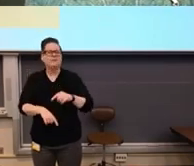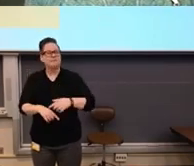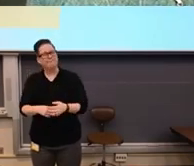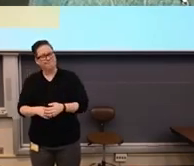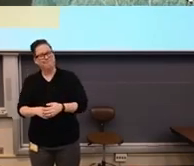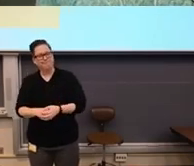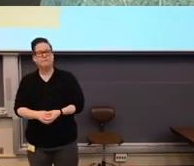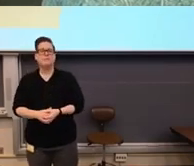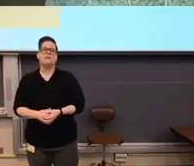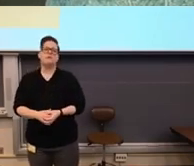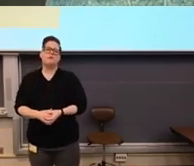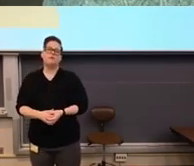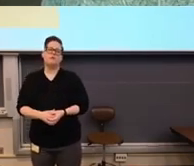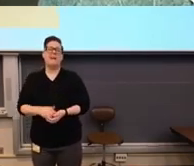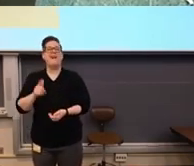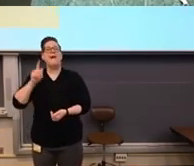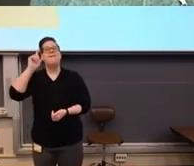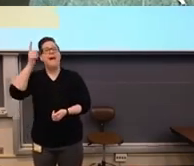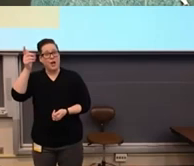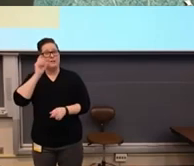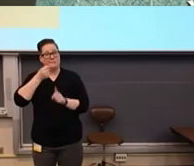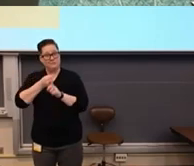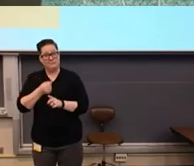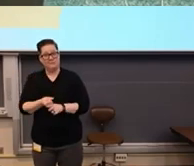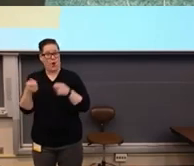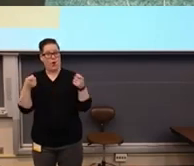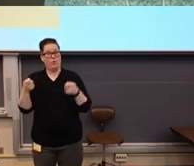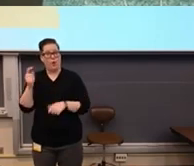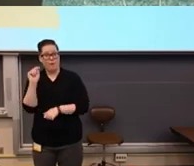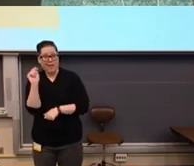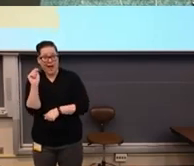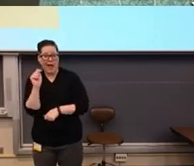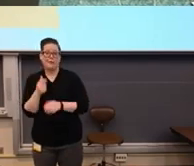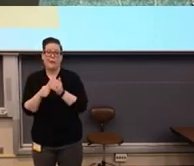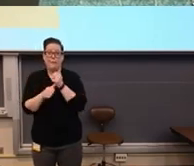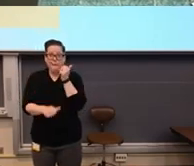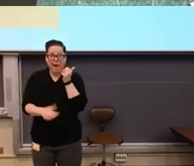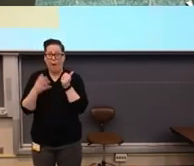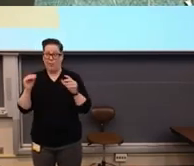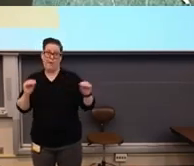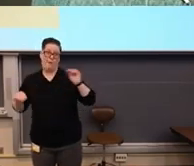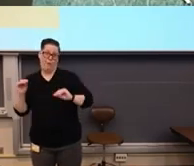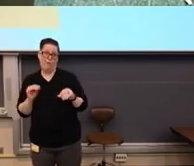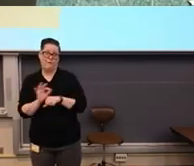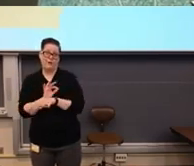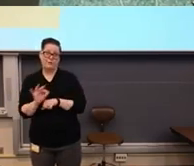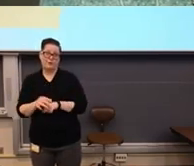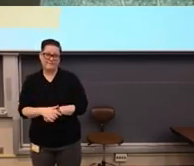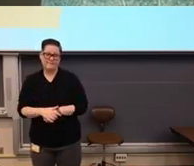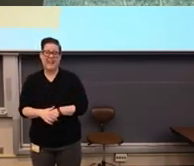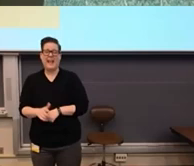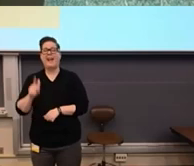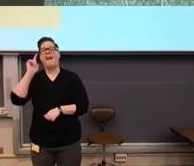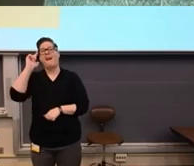that. And then eventually it affects bladder control, bowel control, and motor function. And then